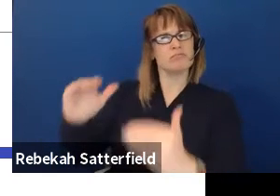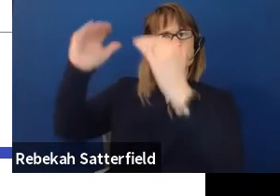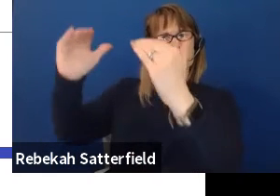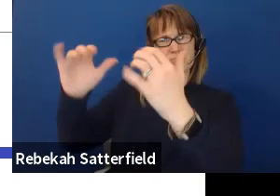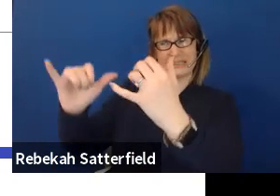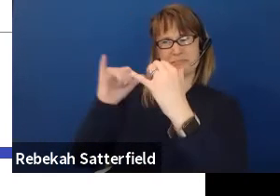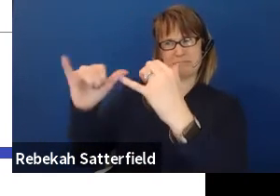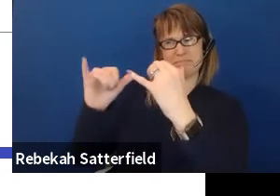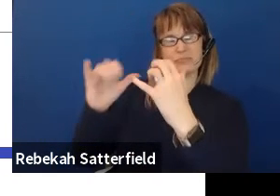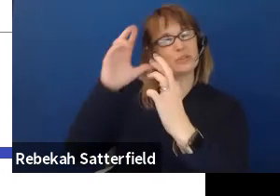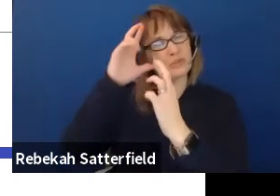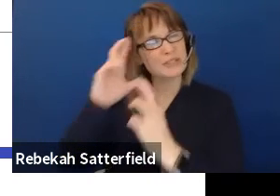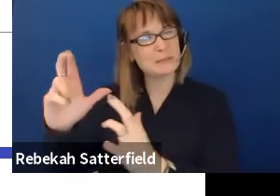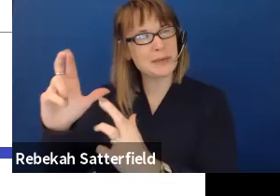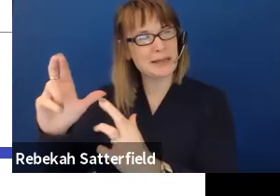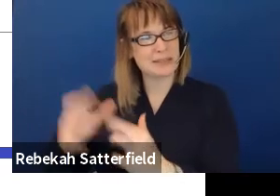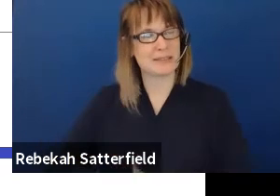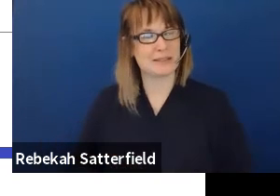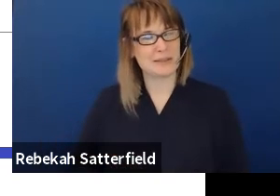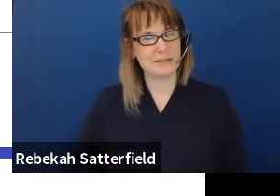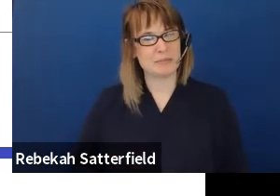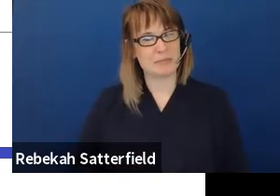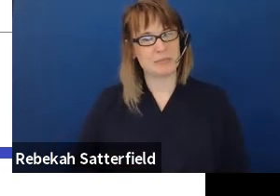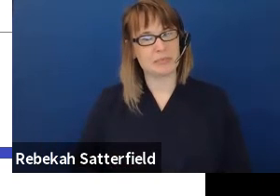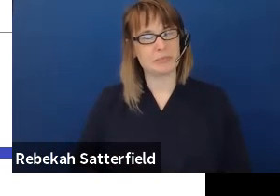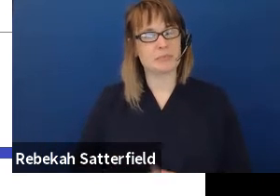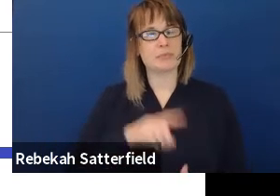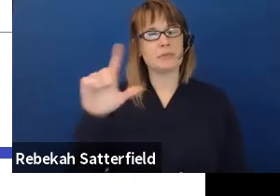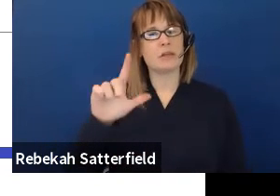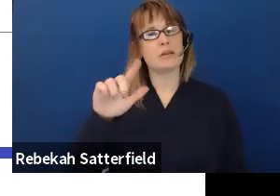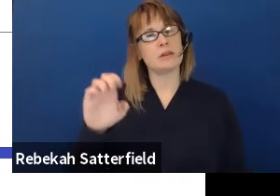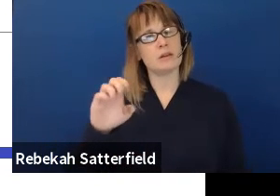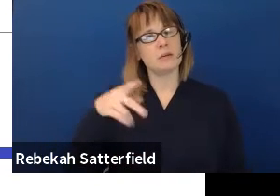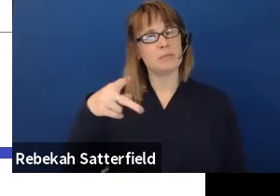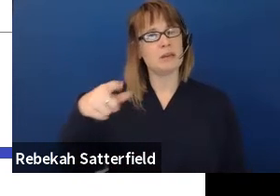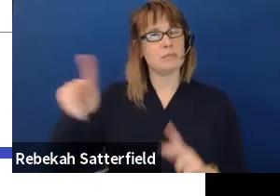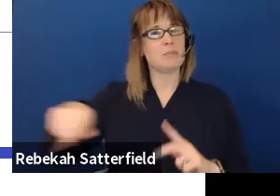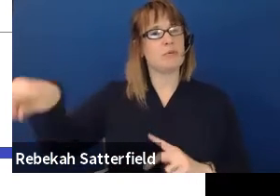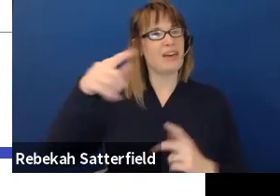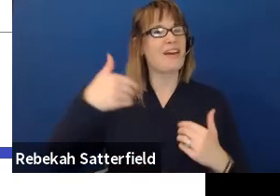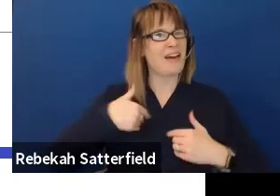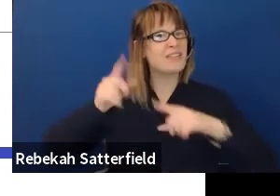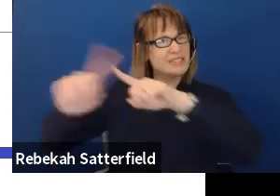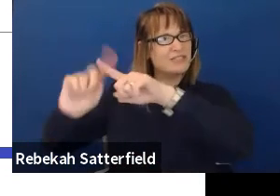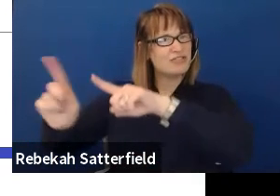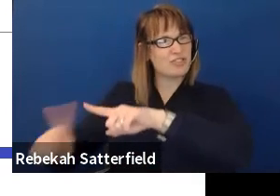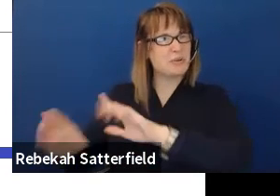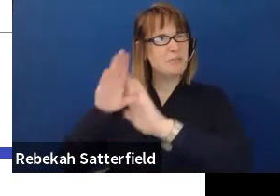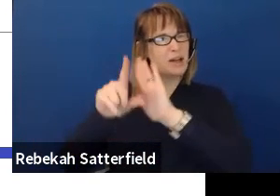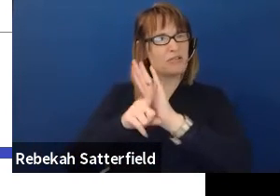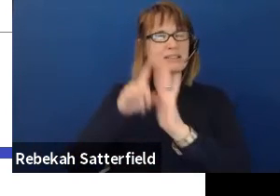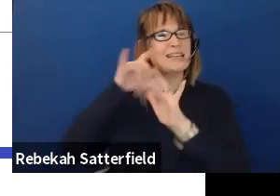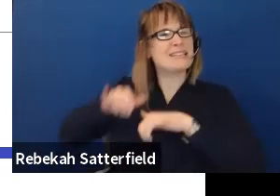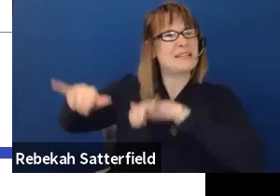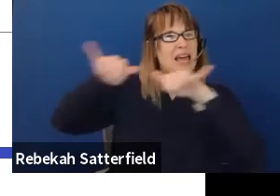This shows respect to that patient. LEPs have the same varied background as English speakers. Some